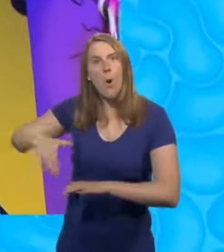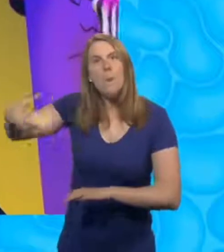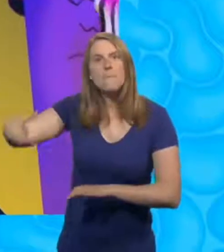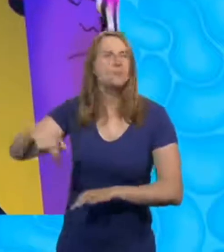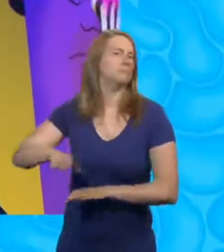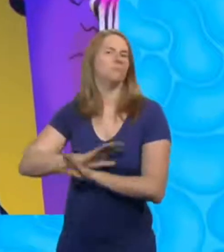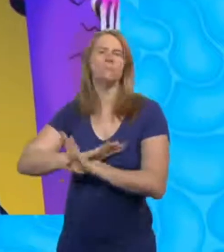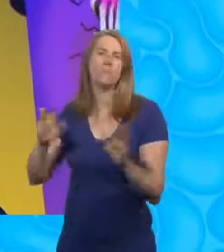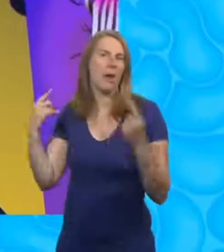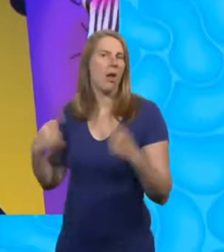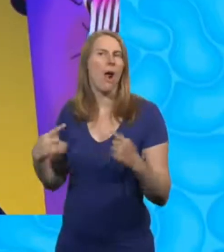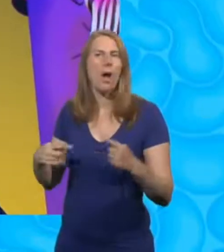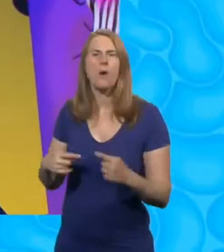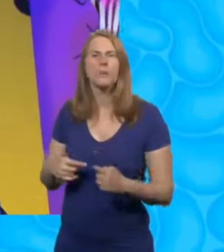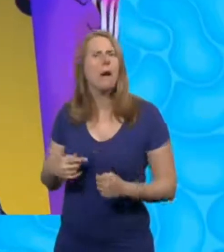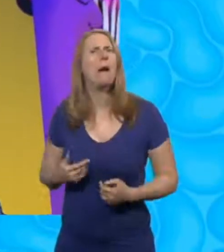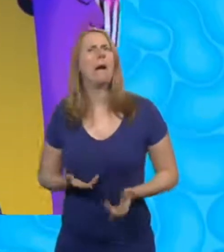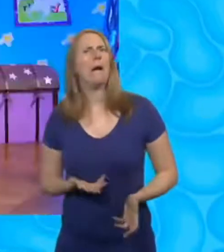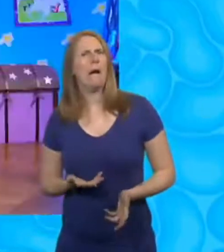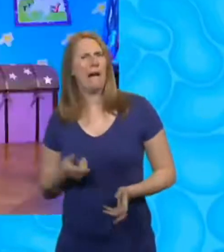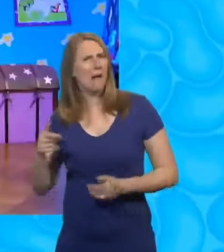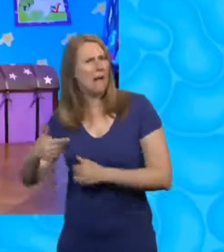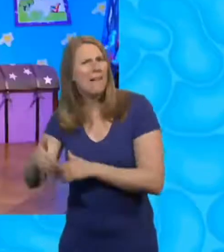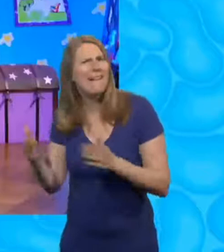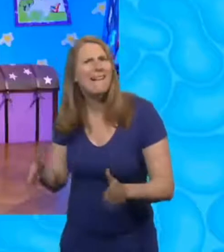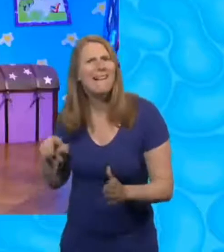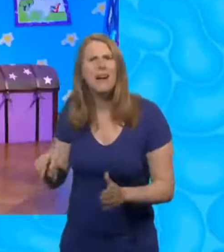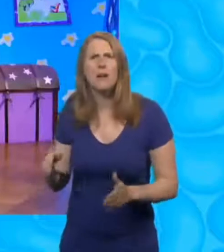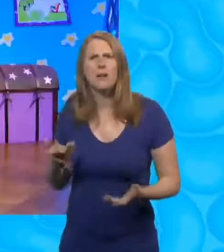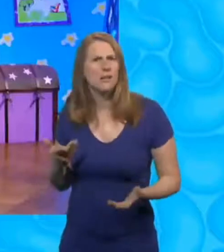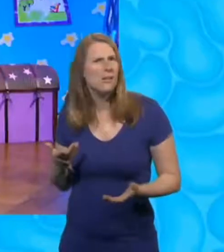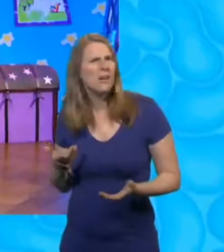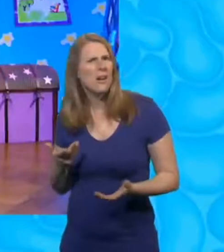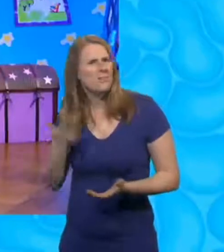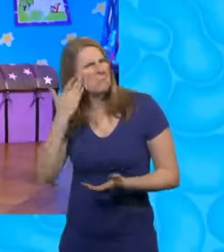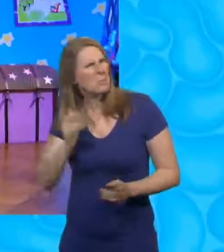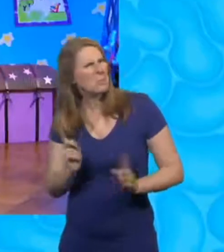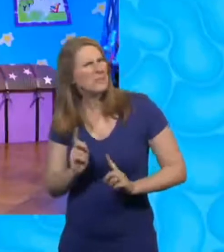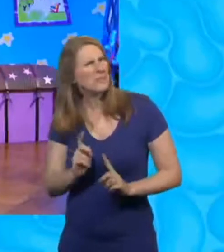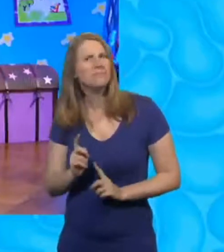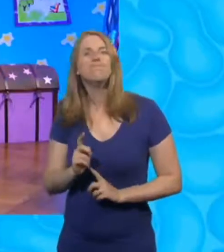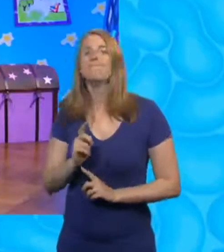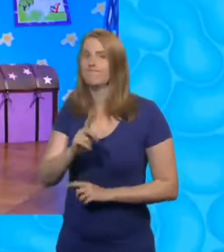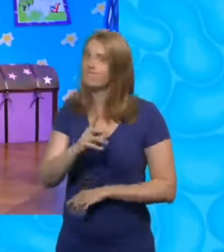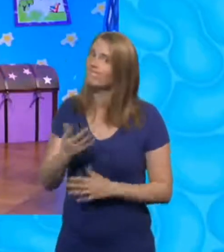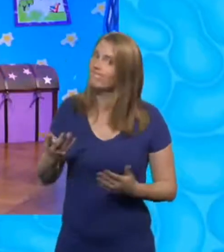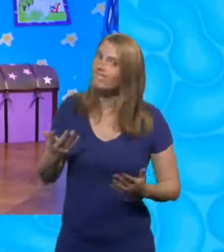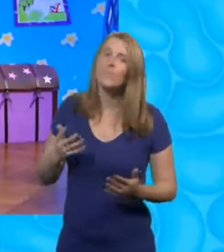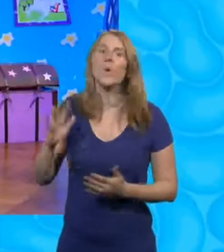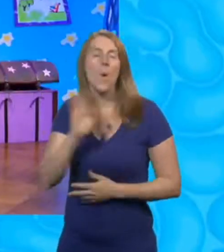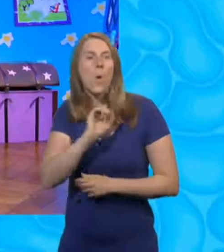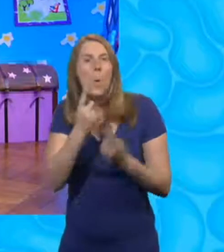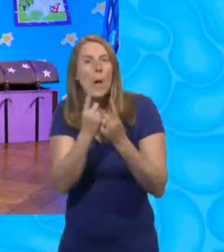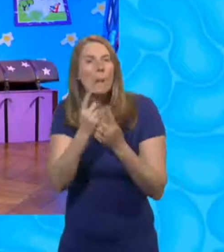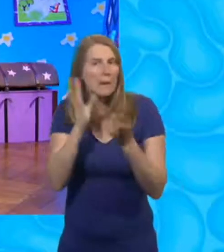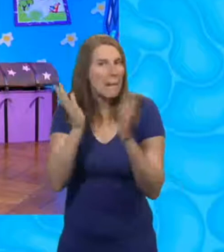even know what the trunk of muddle and junk is. You know very well what the trunk of muddle and junk is, sir. It's got all of your mess in it. Now, you